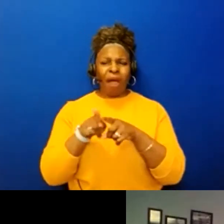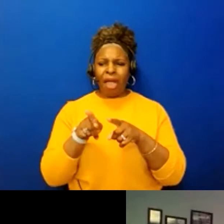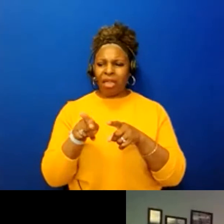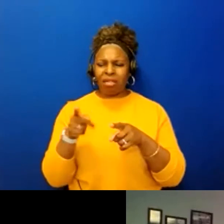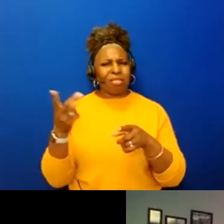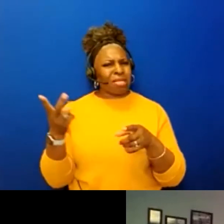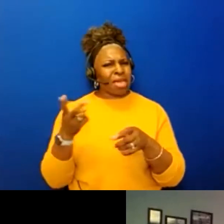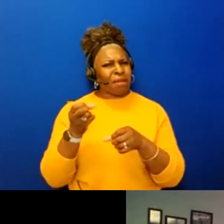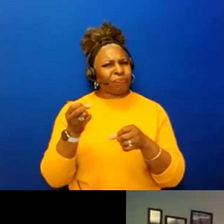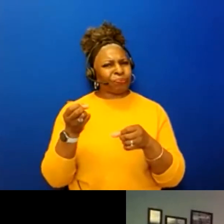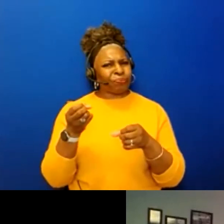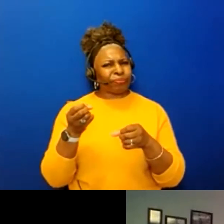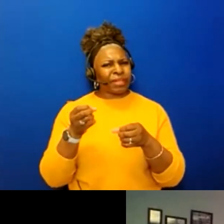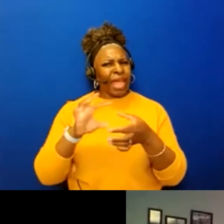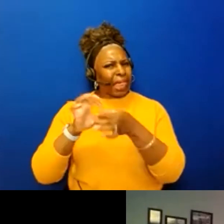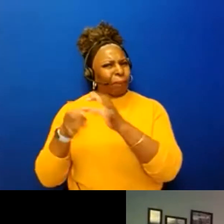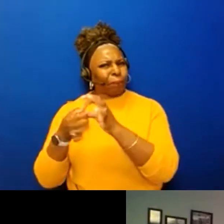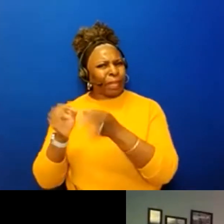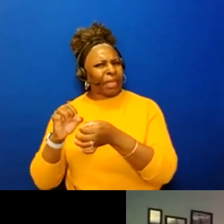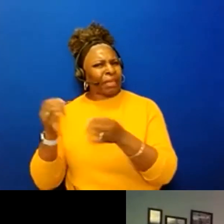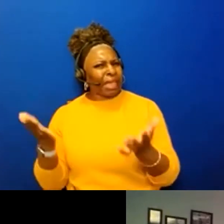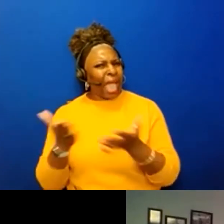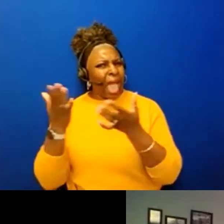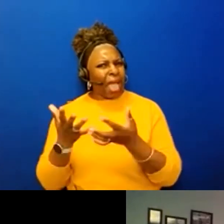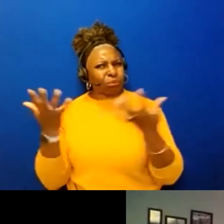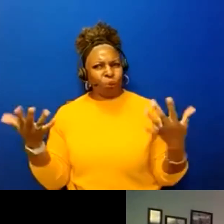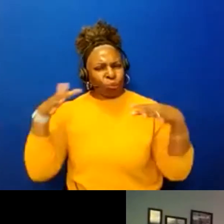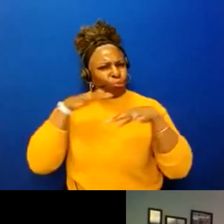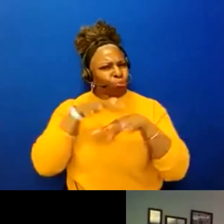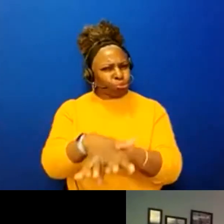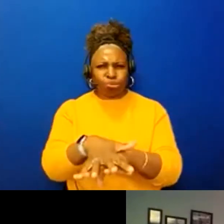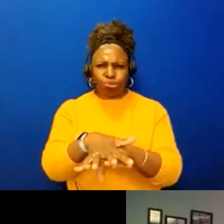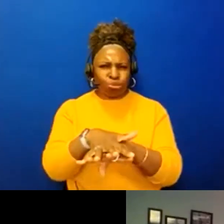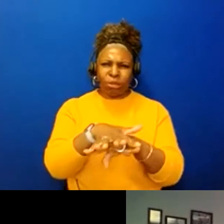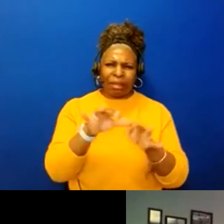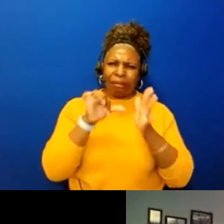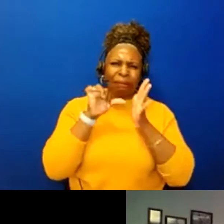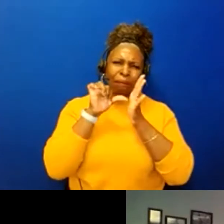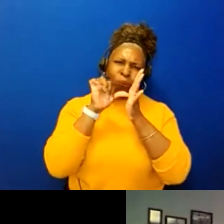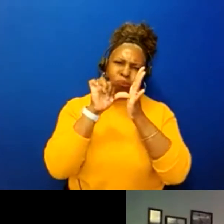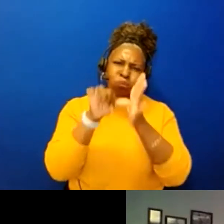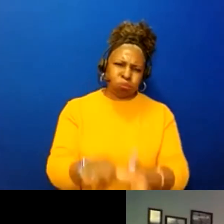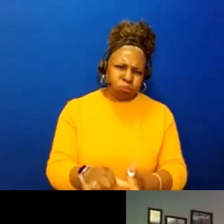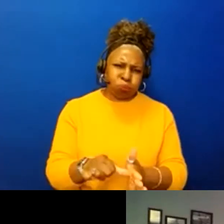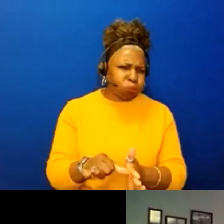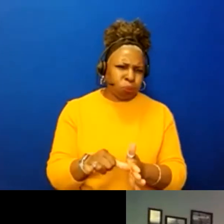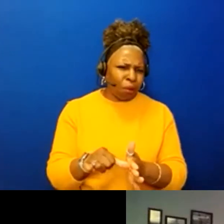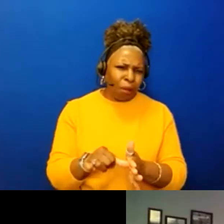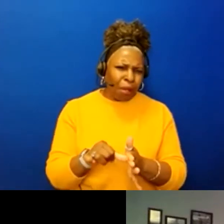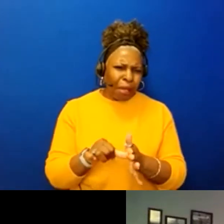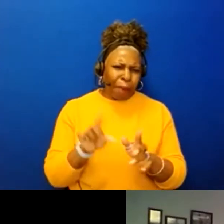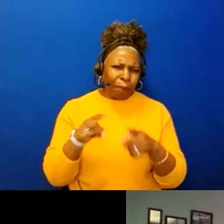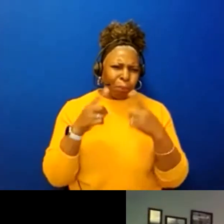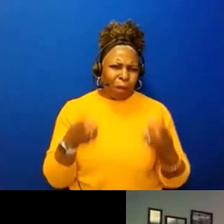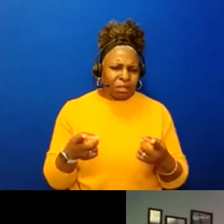is such a huge thing now that to host one games would not be logistically possible for anybody. And